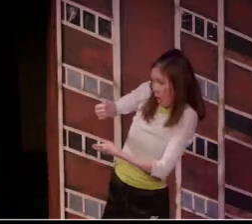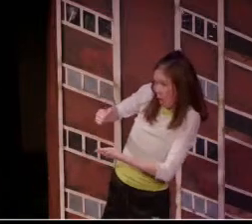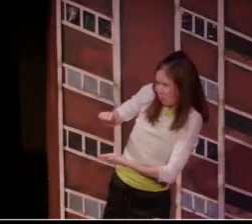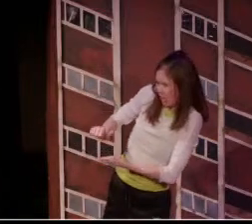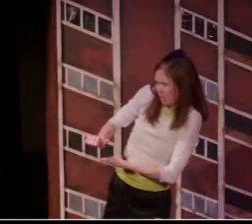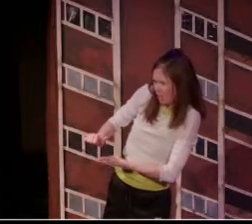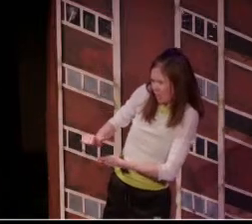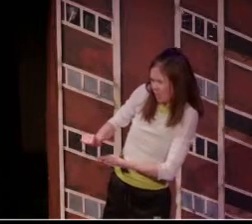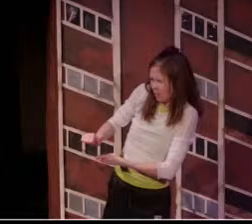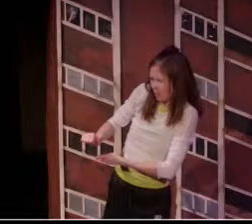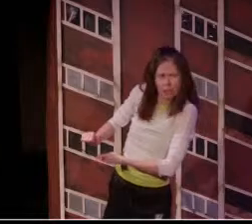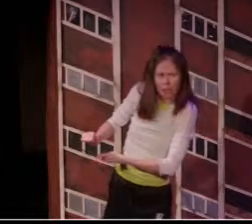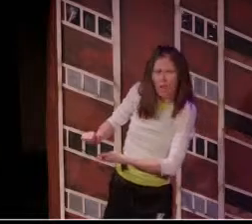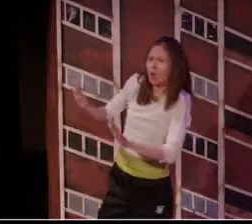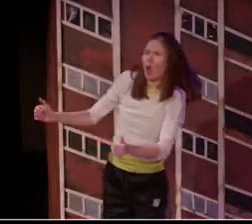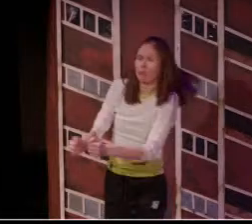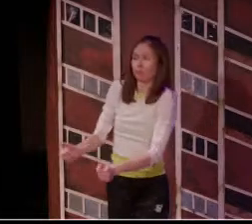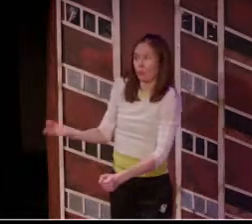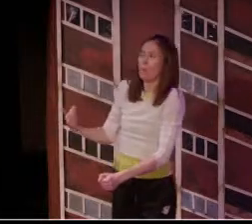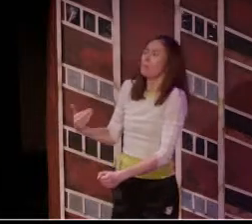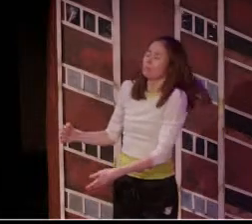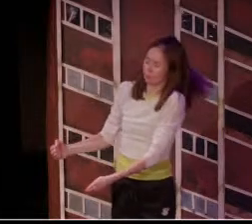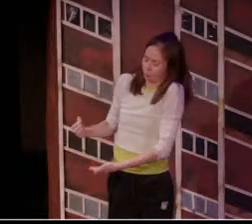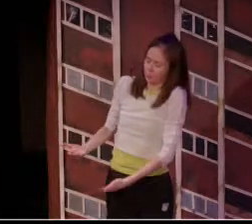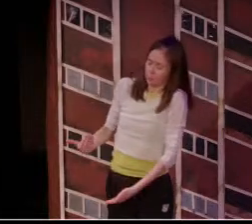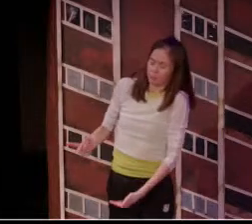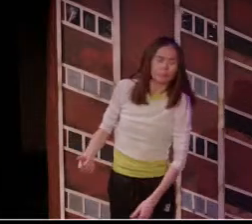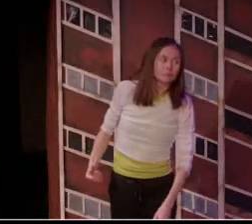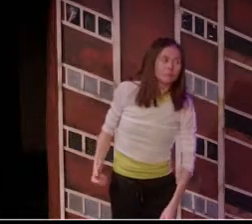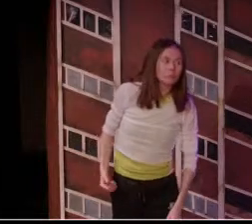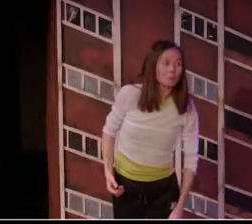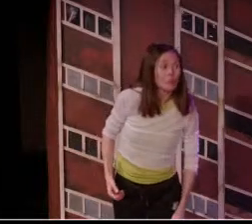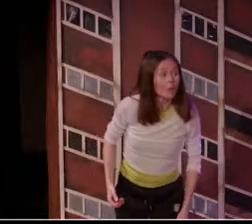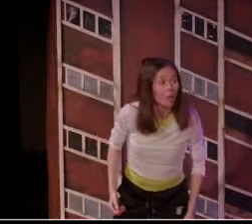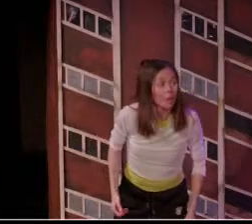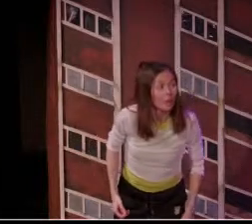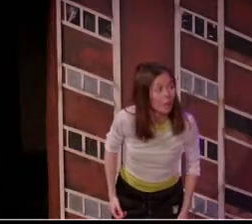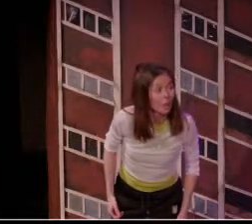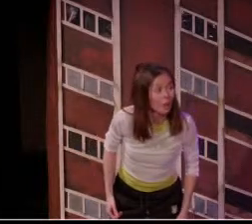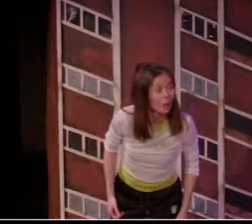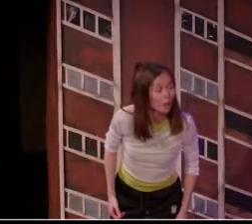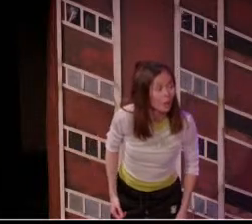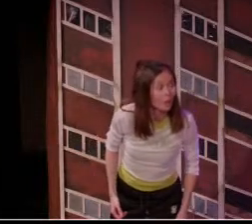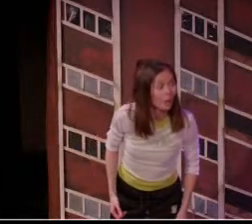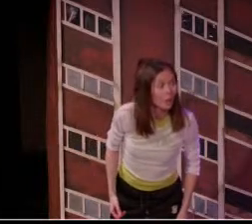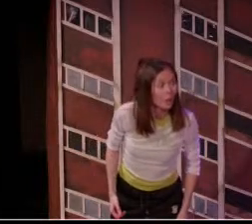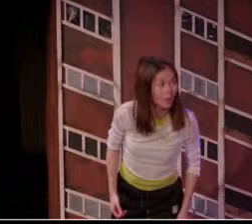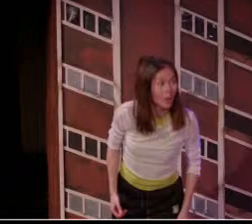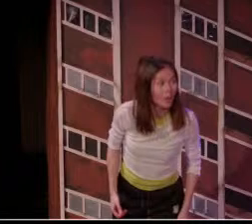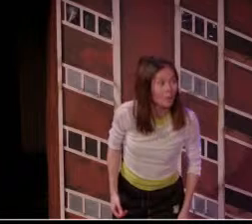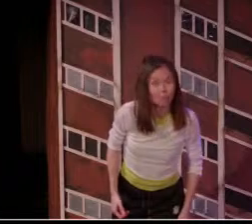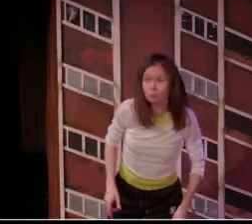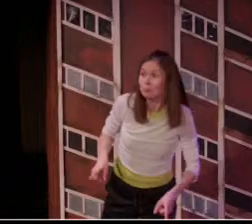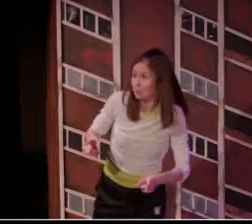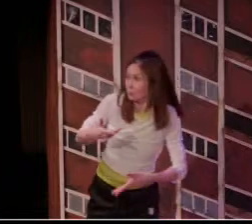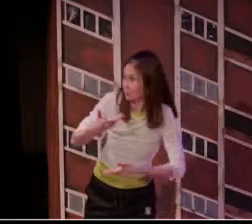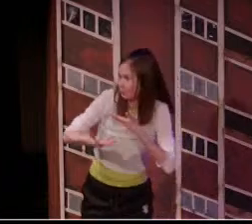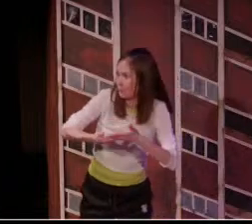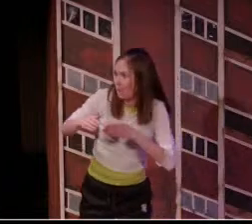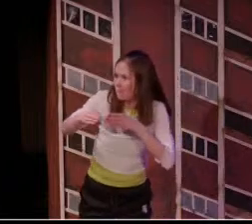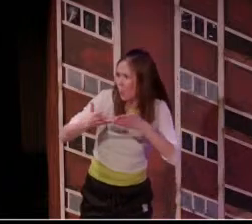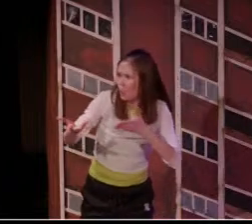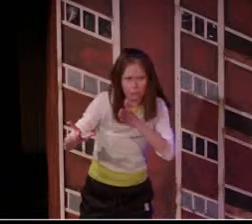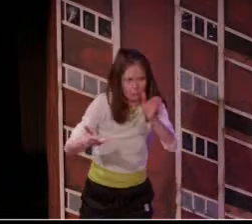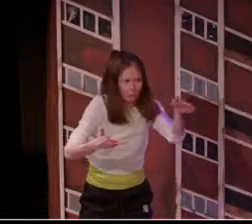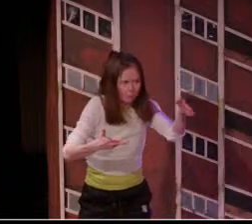Well, give me the money. Give me the offering. Go on, give it to me. No. Now, go down there, along the shore side, on the